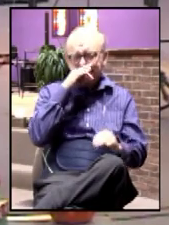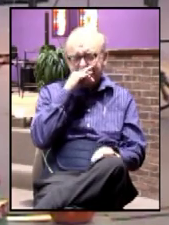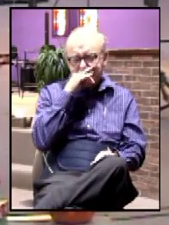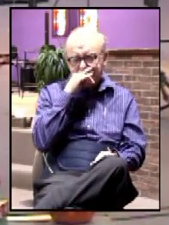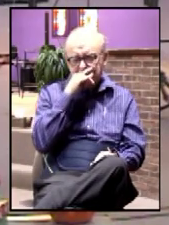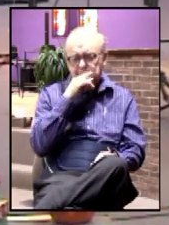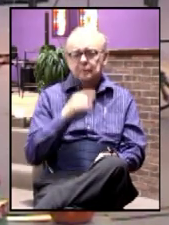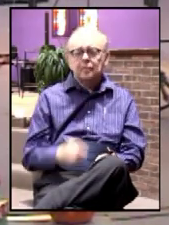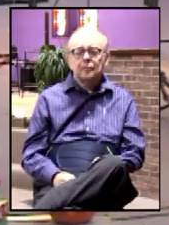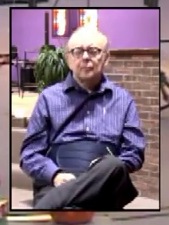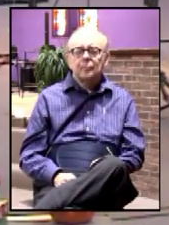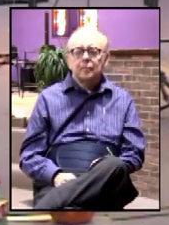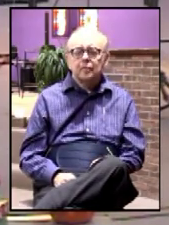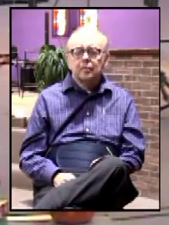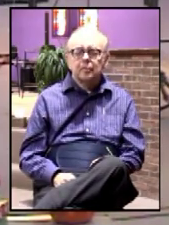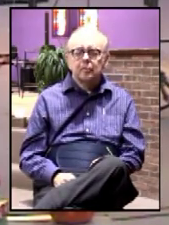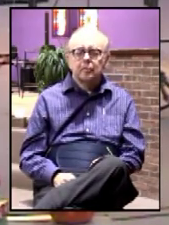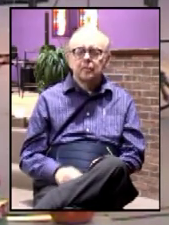the kids.